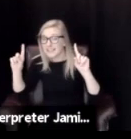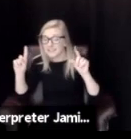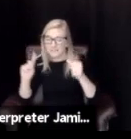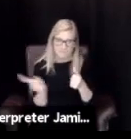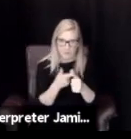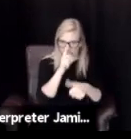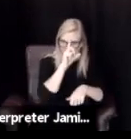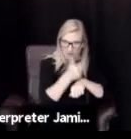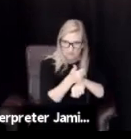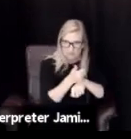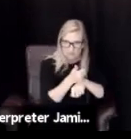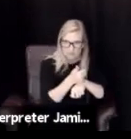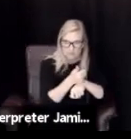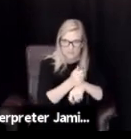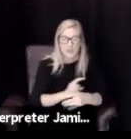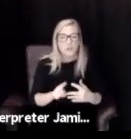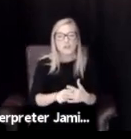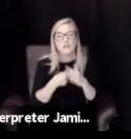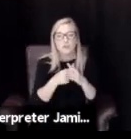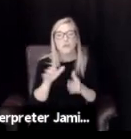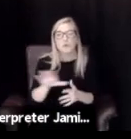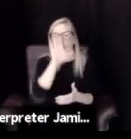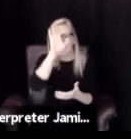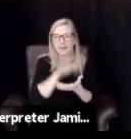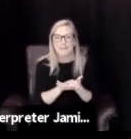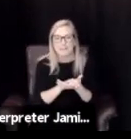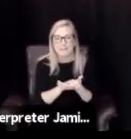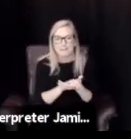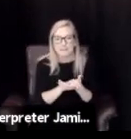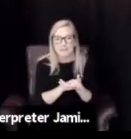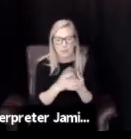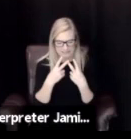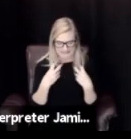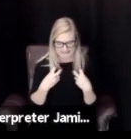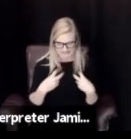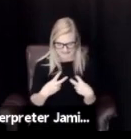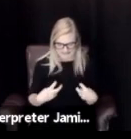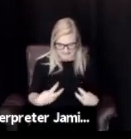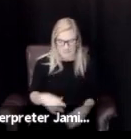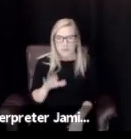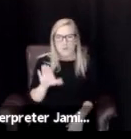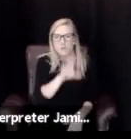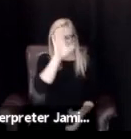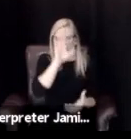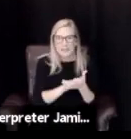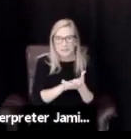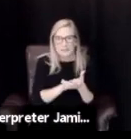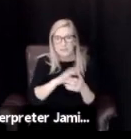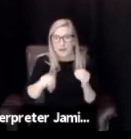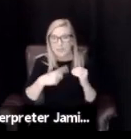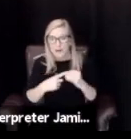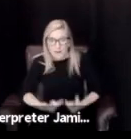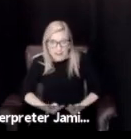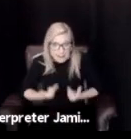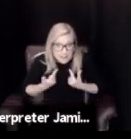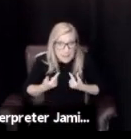mindset, starting with your beliefs. Examine what you believe. what you believe about life, what you believe